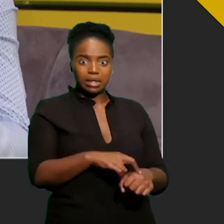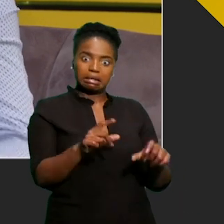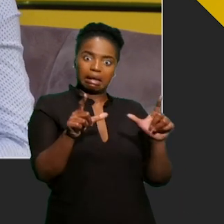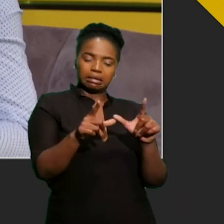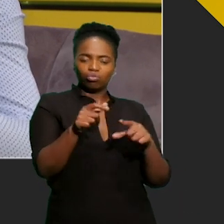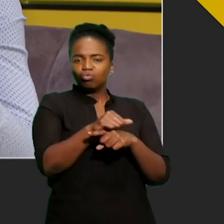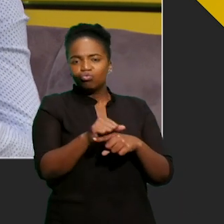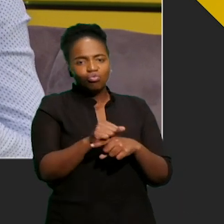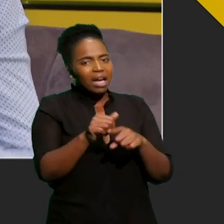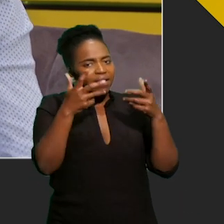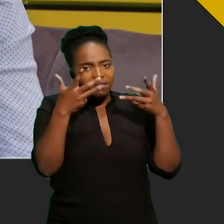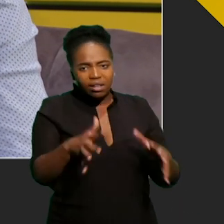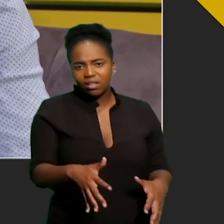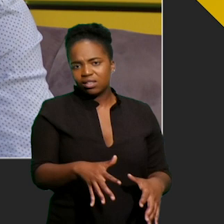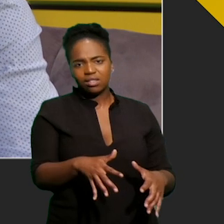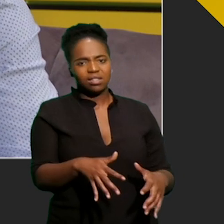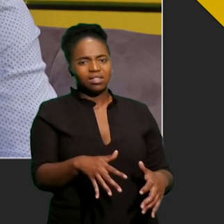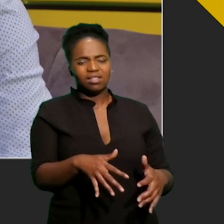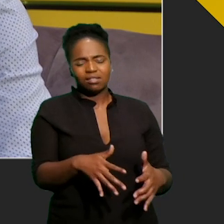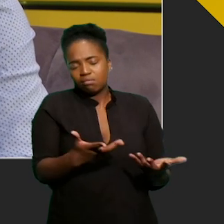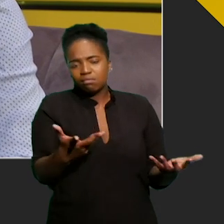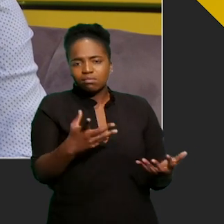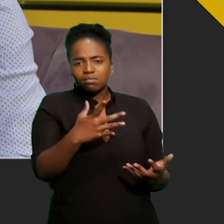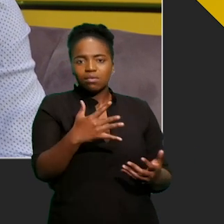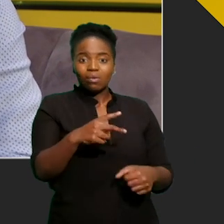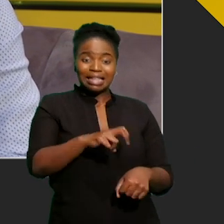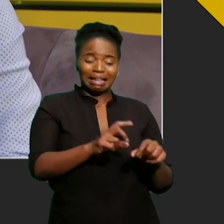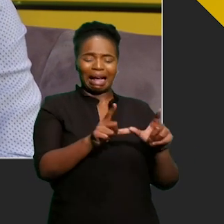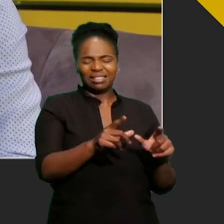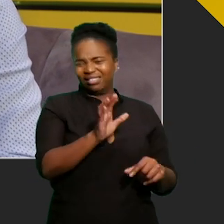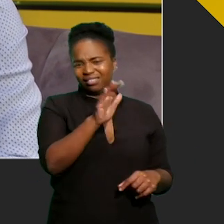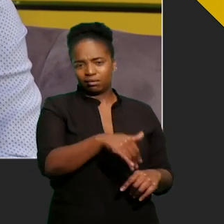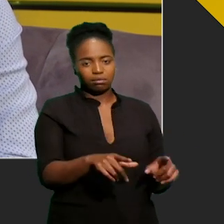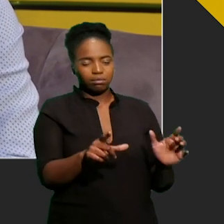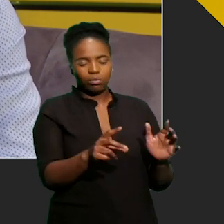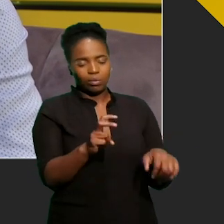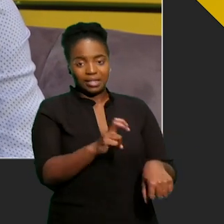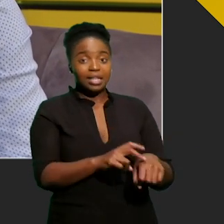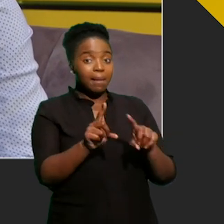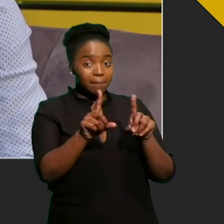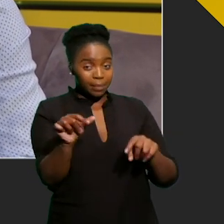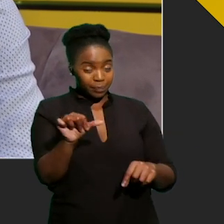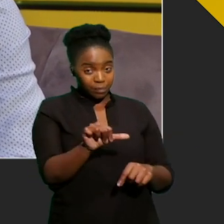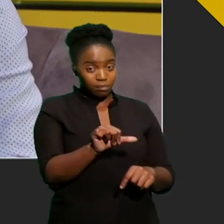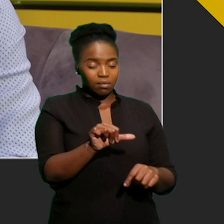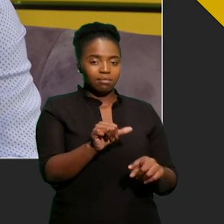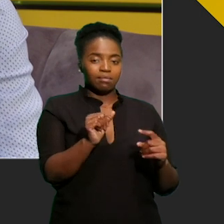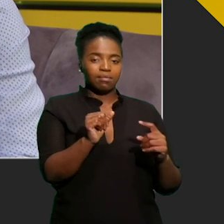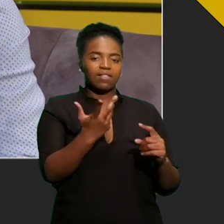journalist, you get trained, you go to internships and all those things. So I think that is unnecessary. But on this issue, social